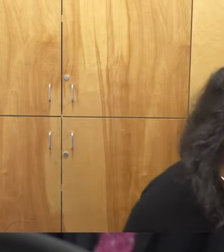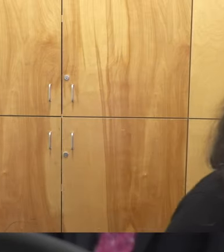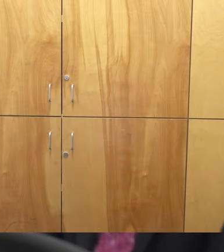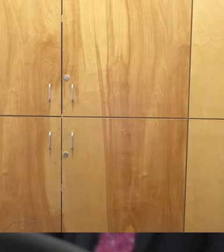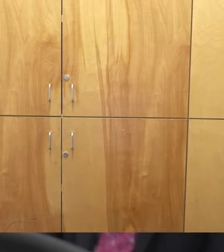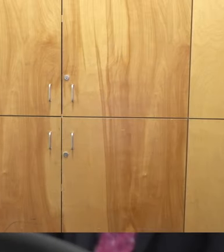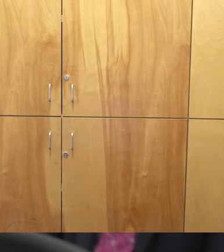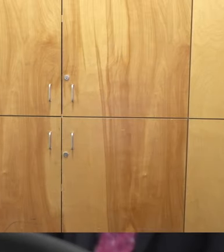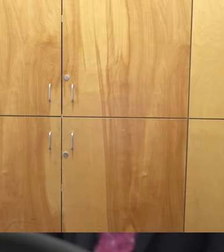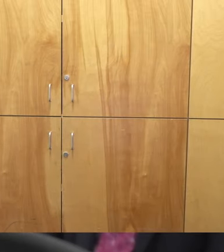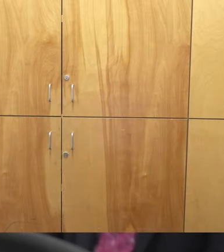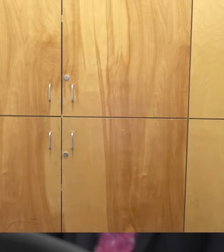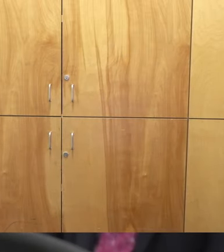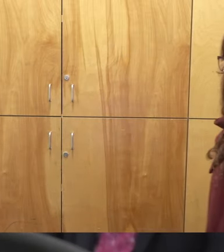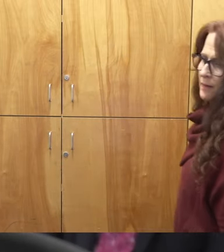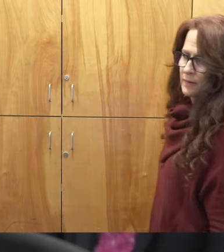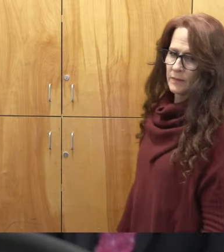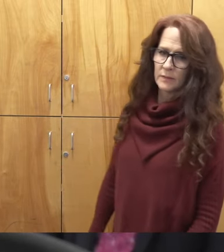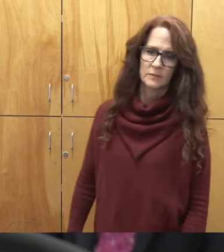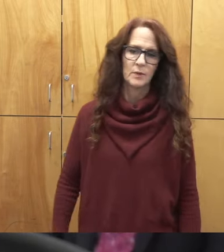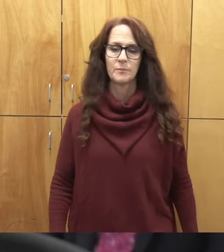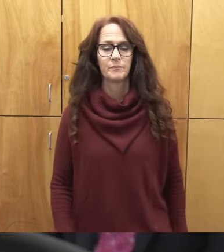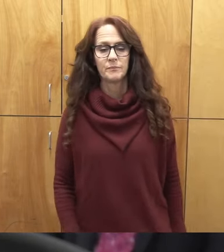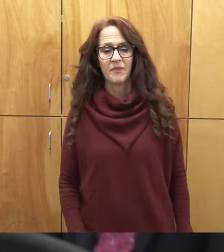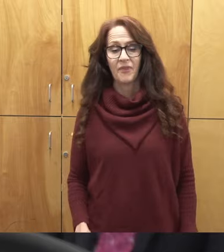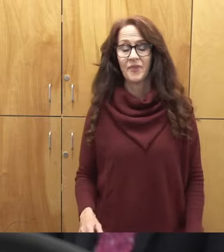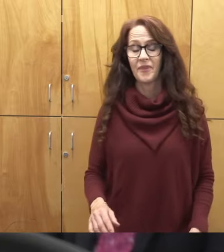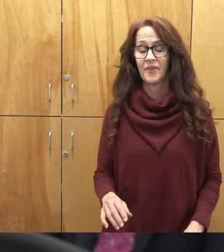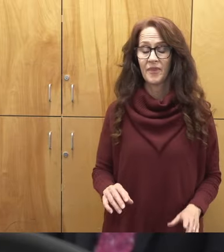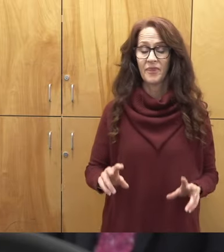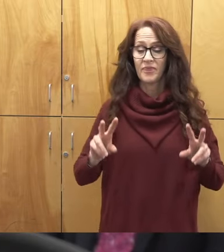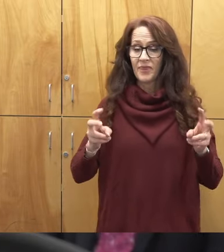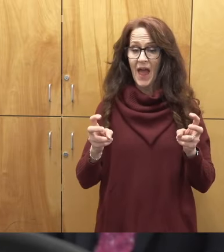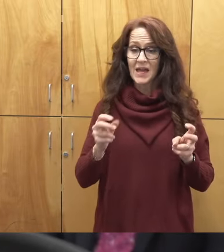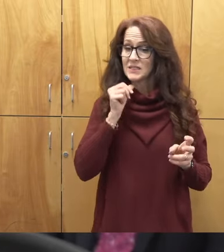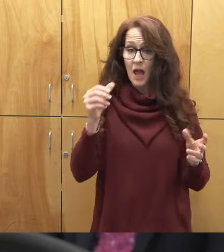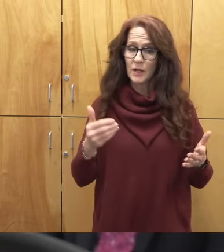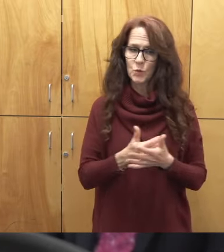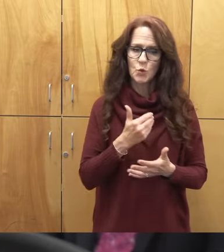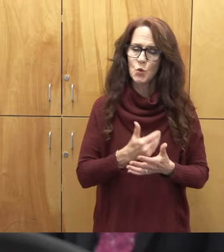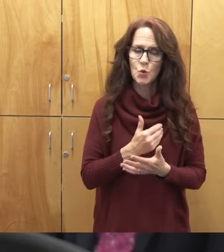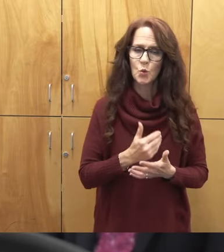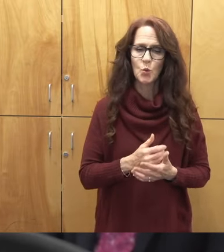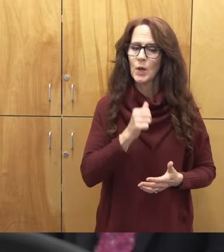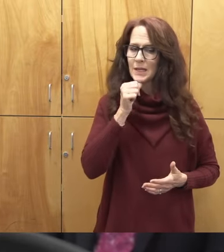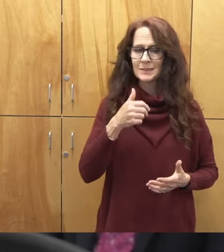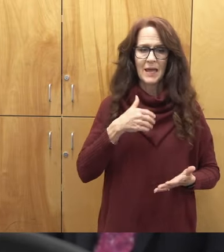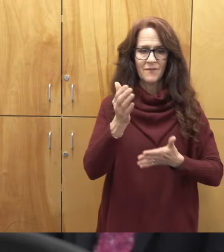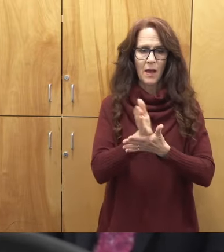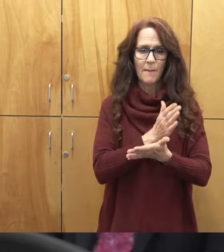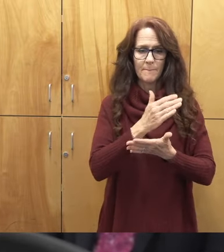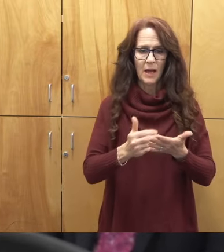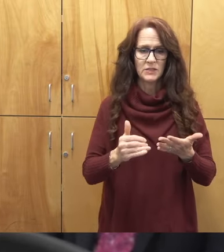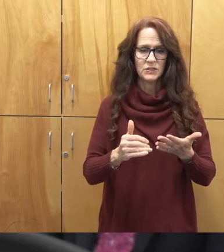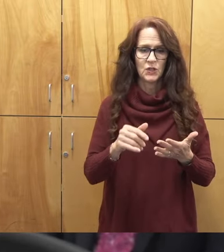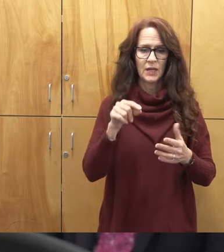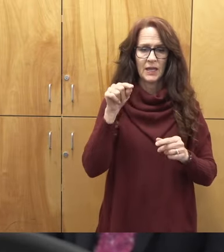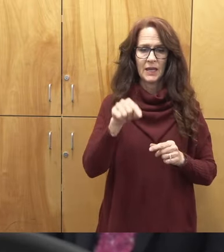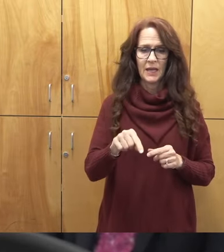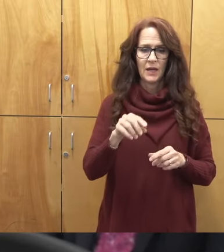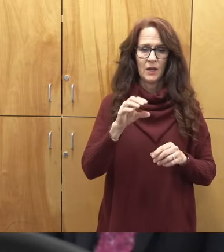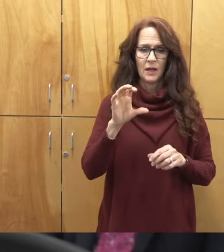itself, although not new and although doesn't come with a budget here in the LCAP,